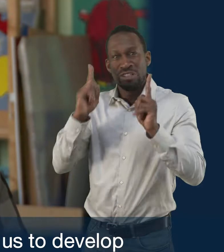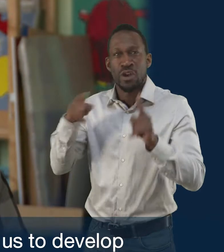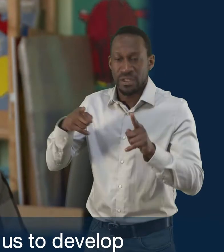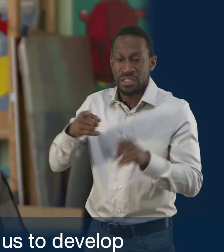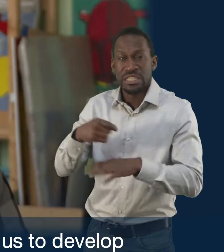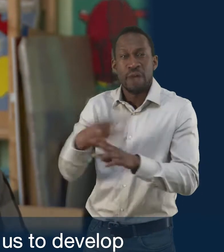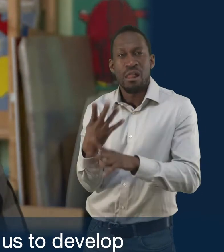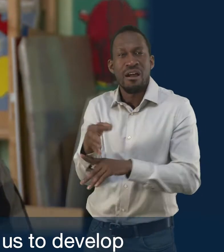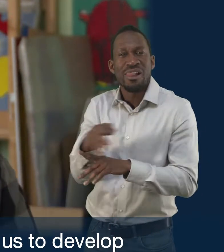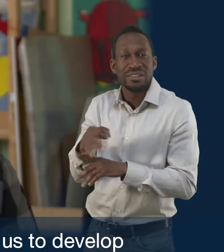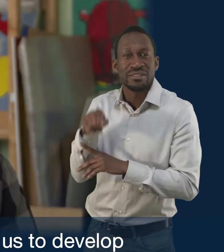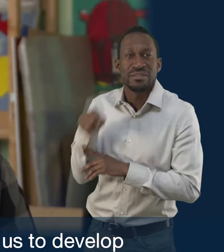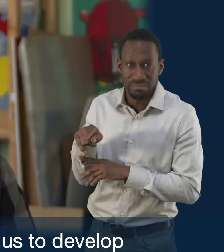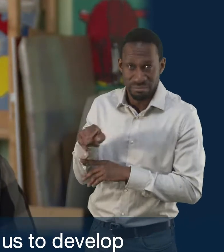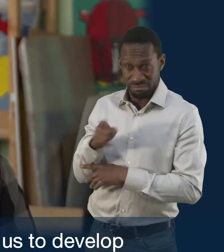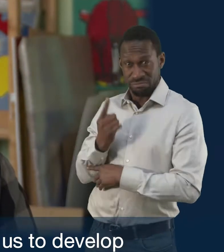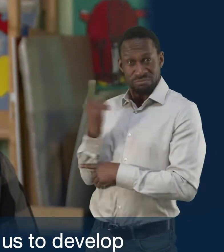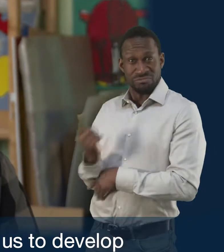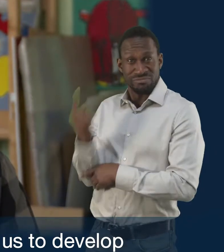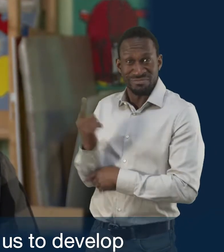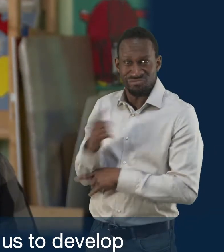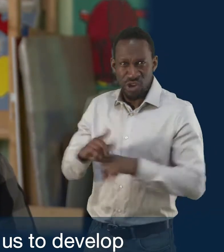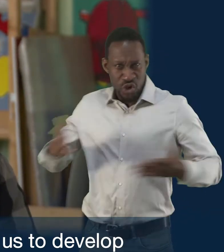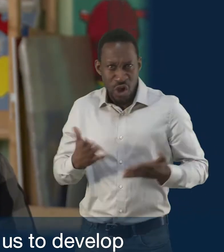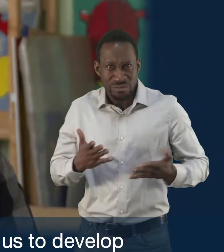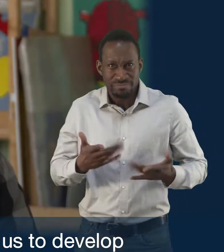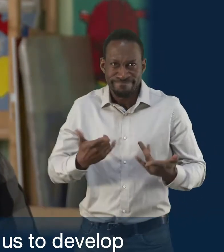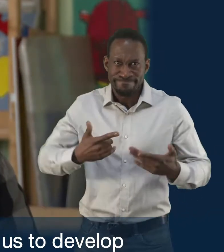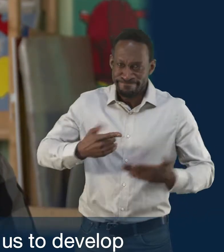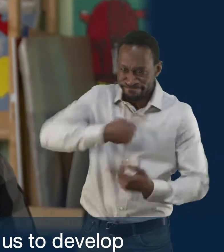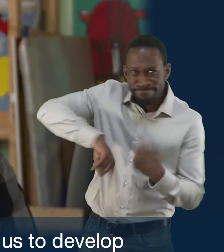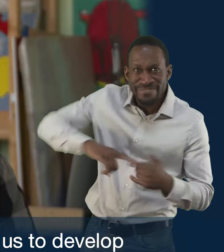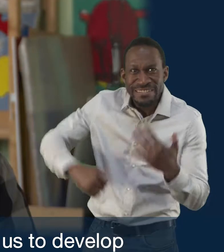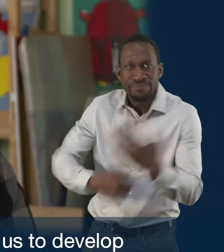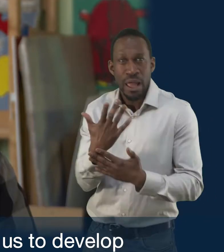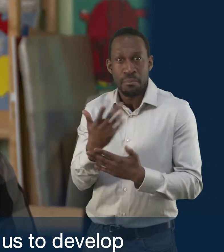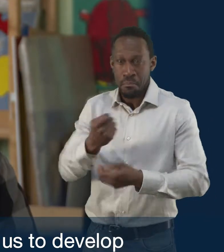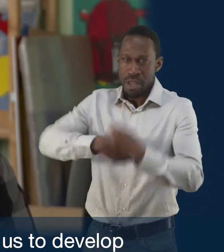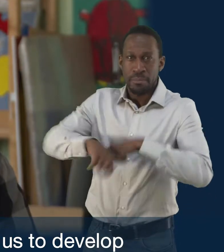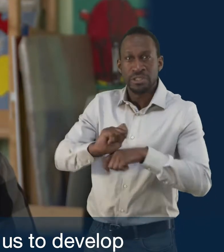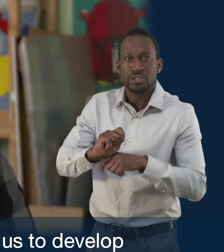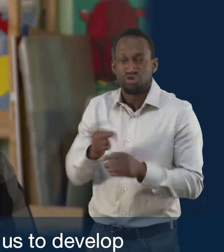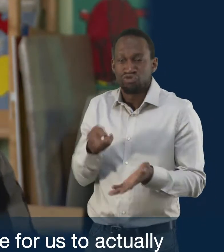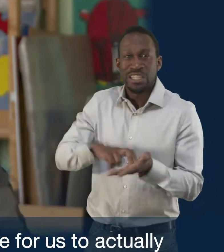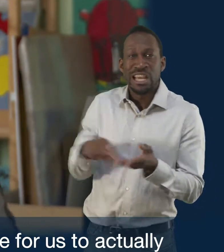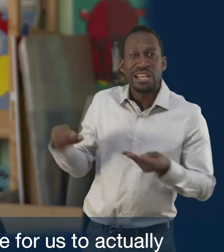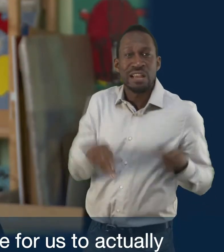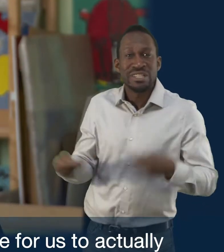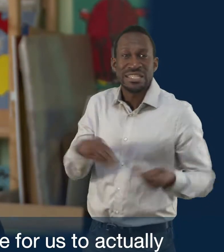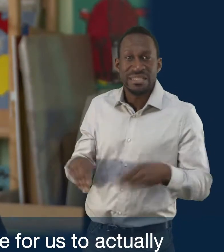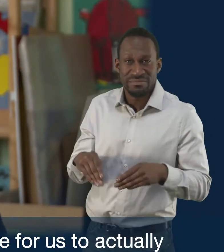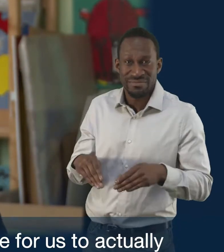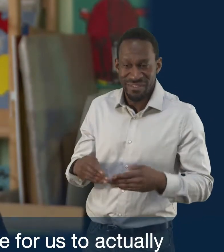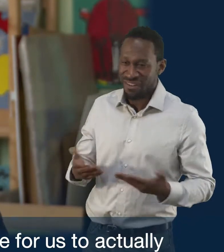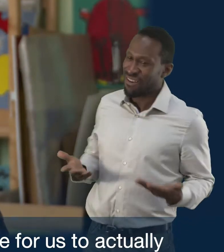Island. She actually encouraged us to develop and become a registered charity. And again, that